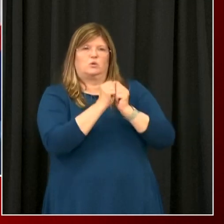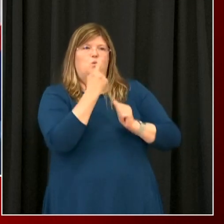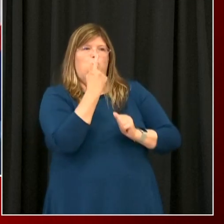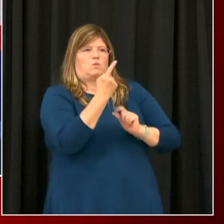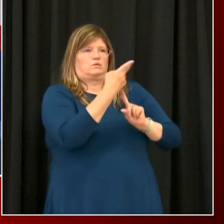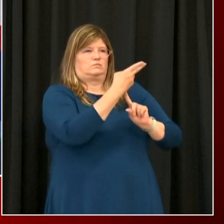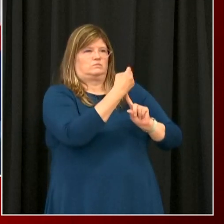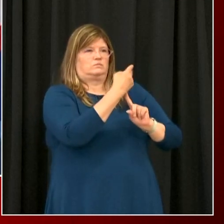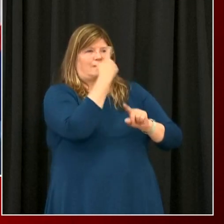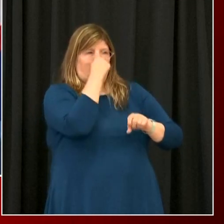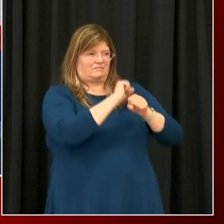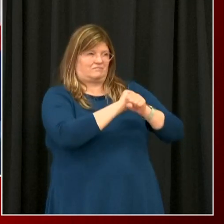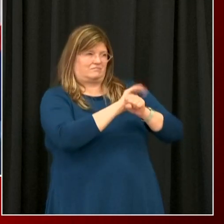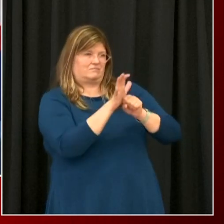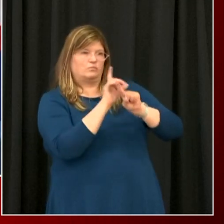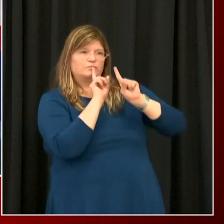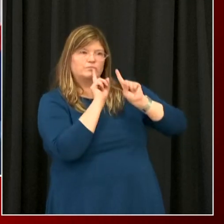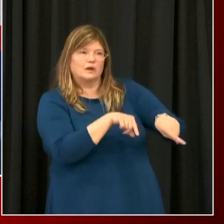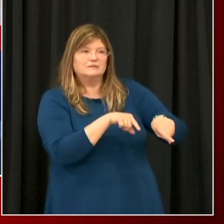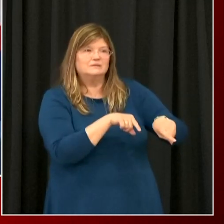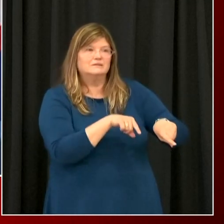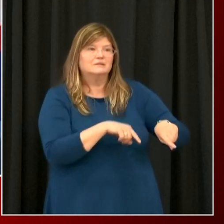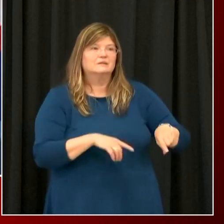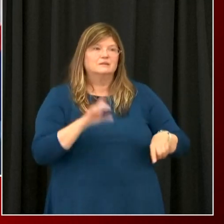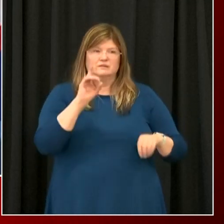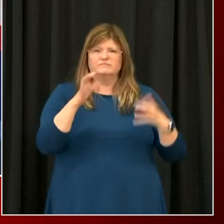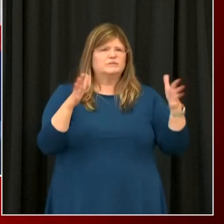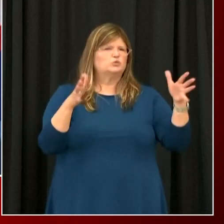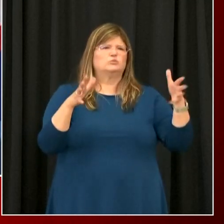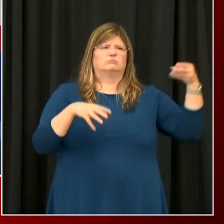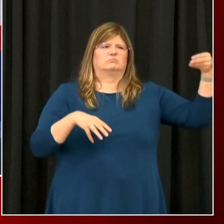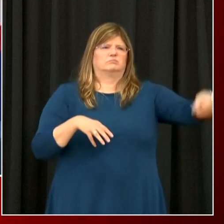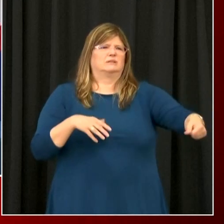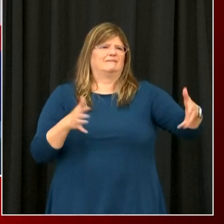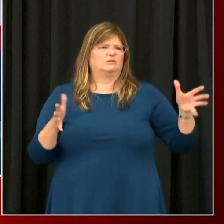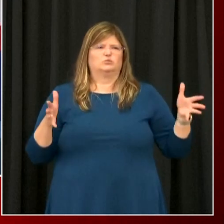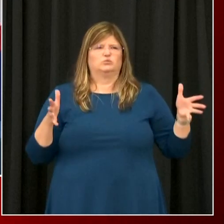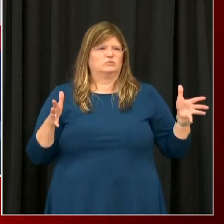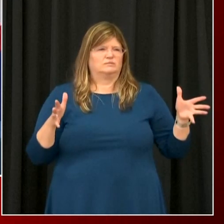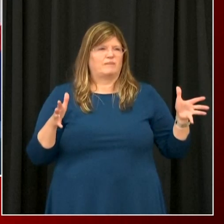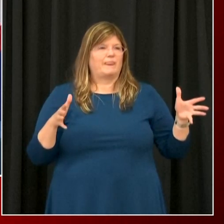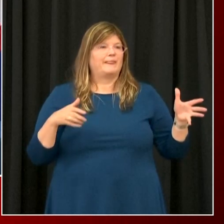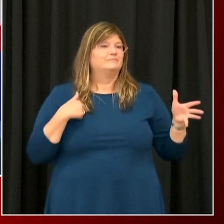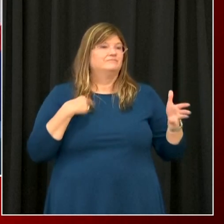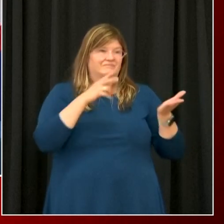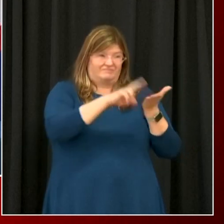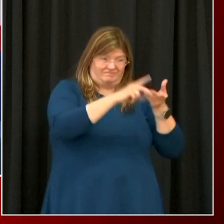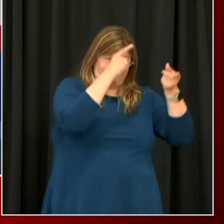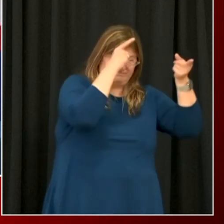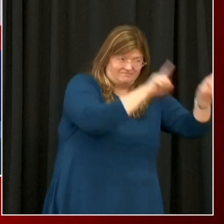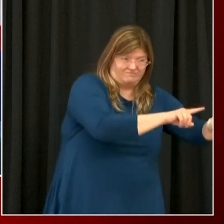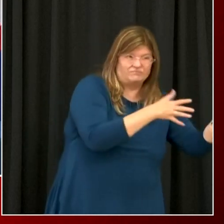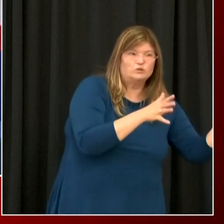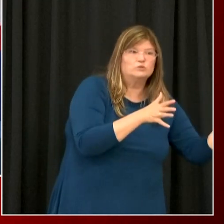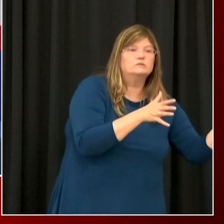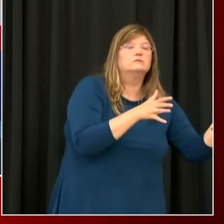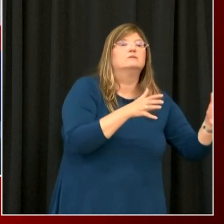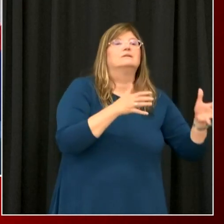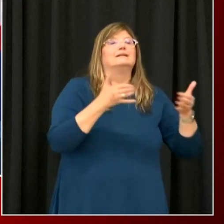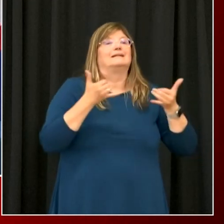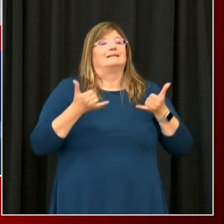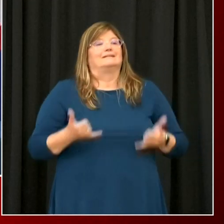response, for which the district has paid, and the district has a contractual arrangement. So our